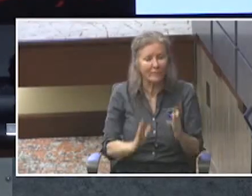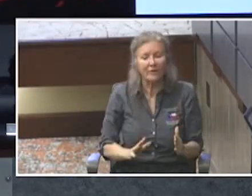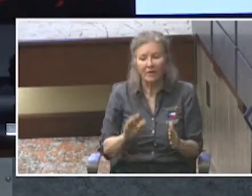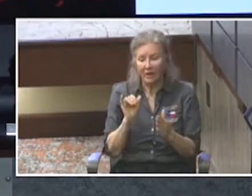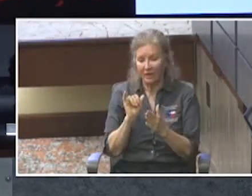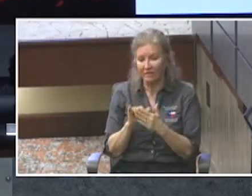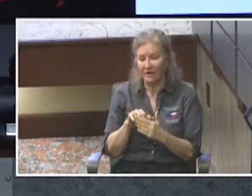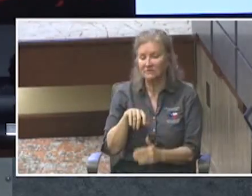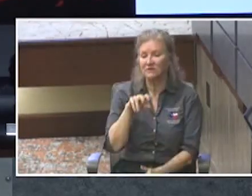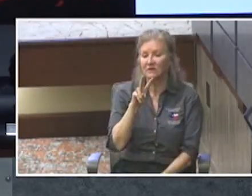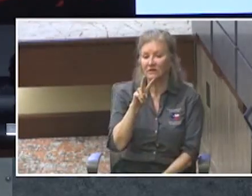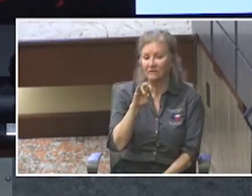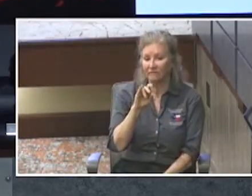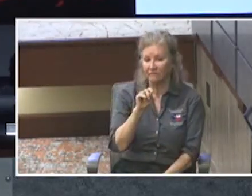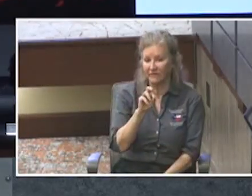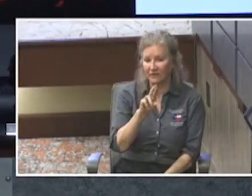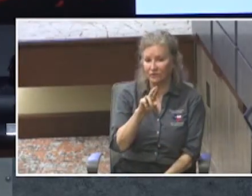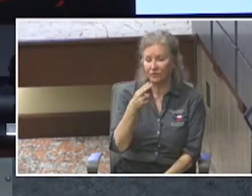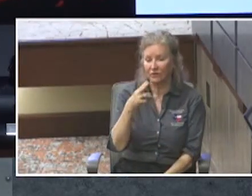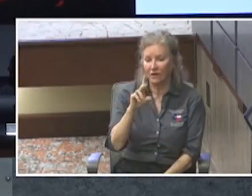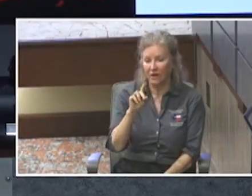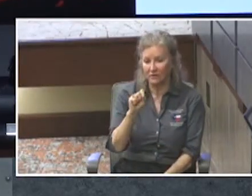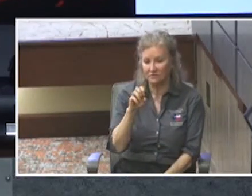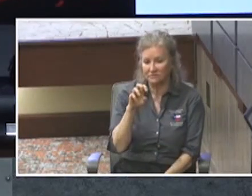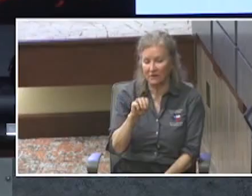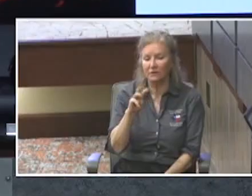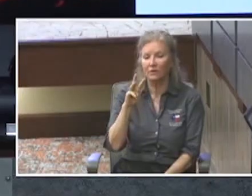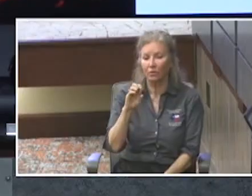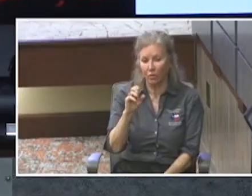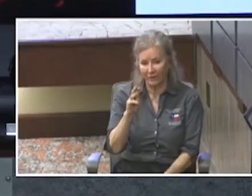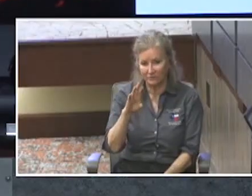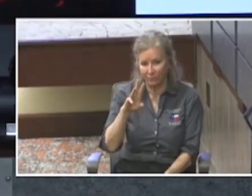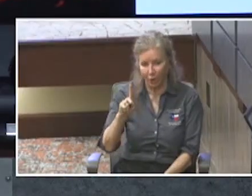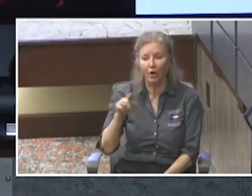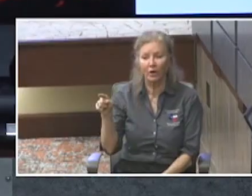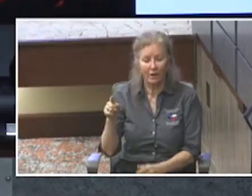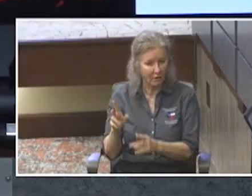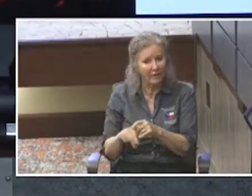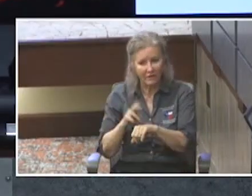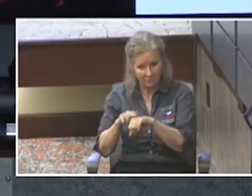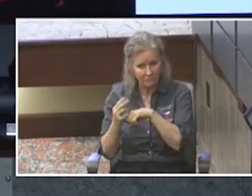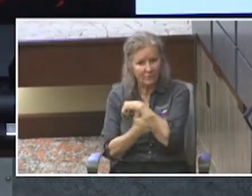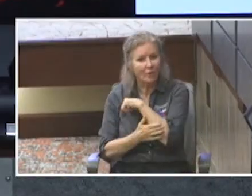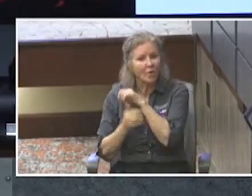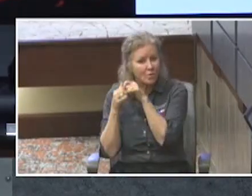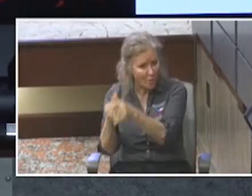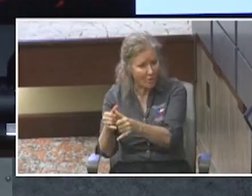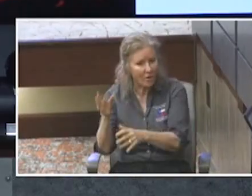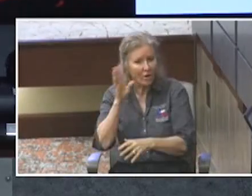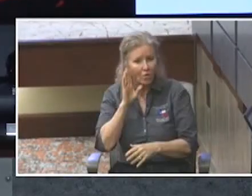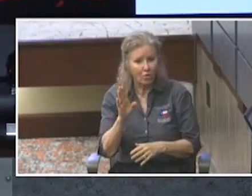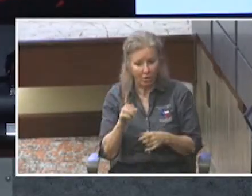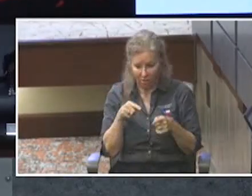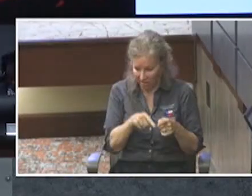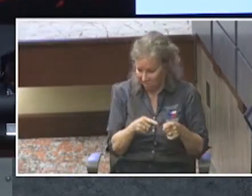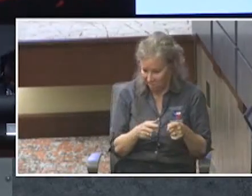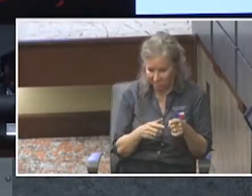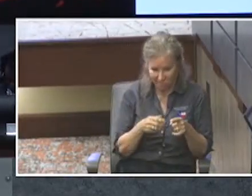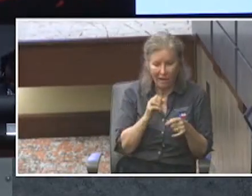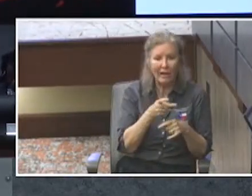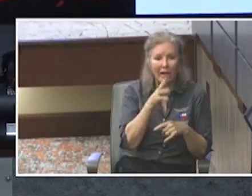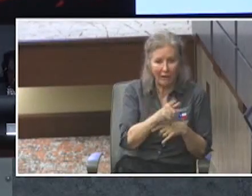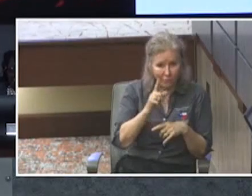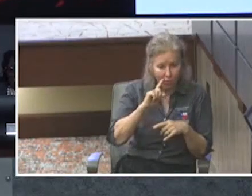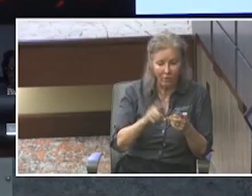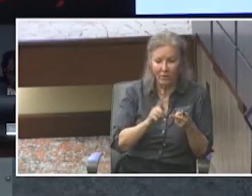Westbrook at the American Country Music Awards. He will be at Foster Pavilion in April. And the top right is